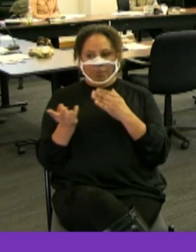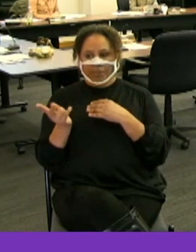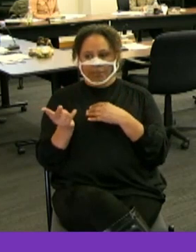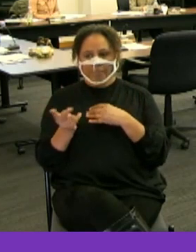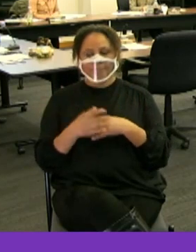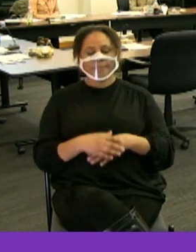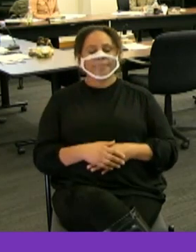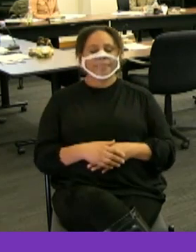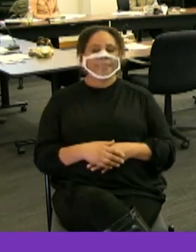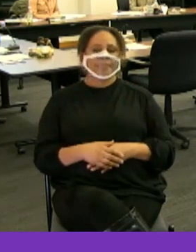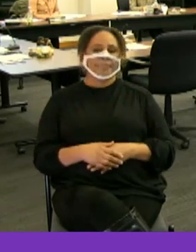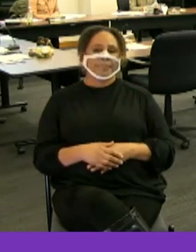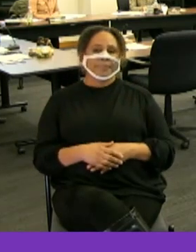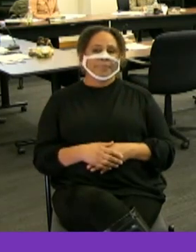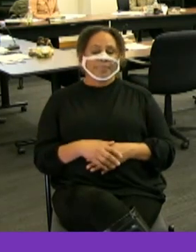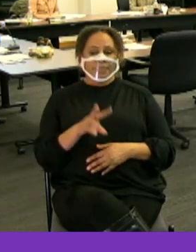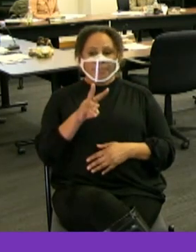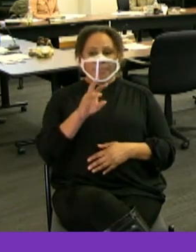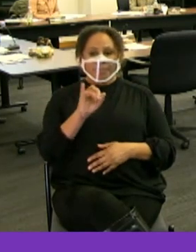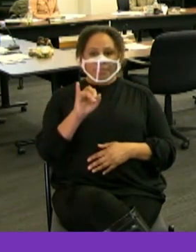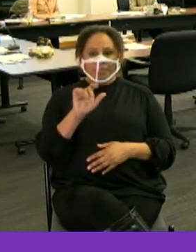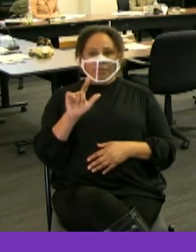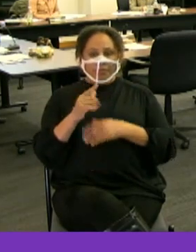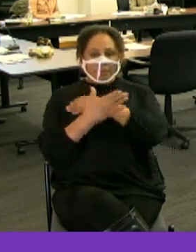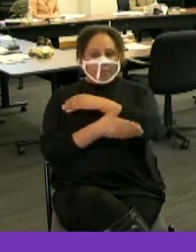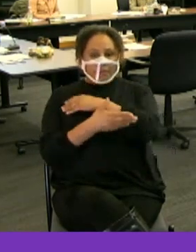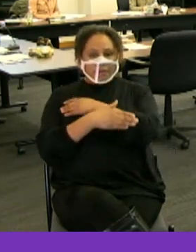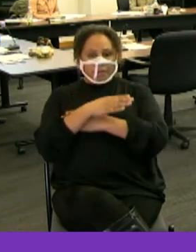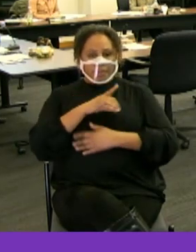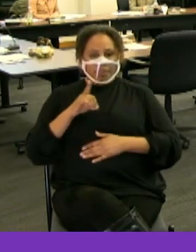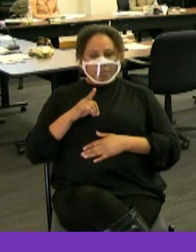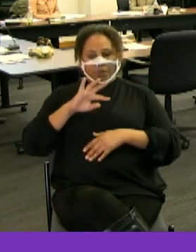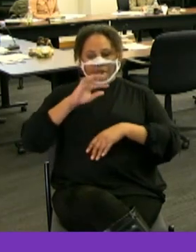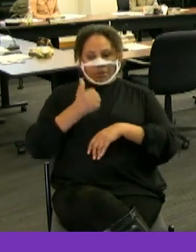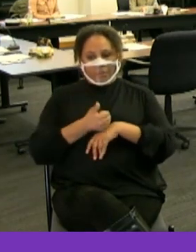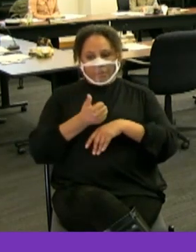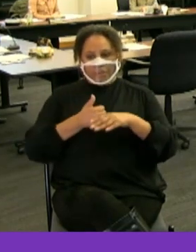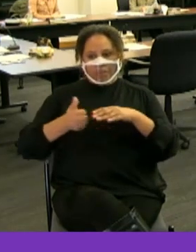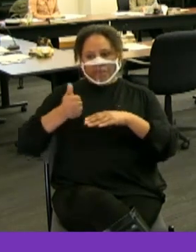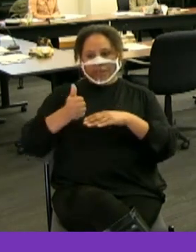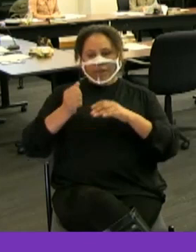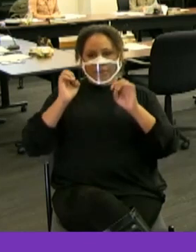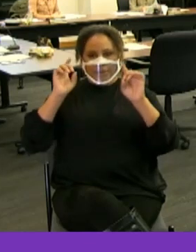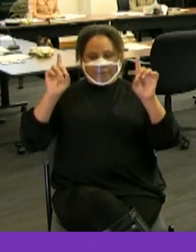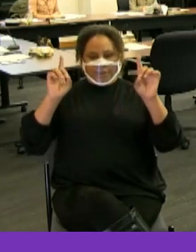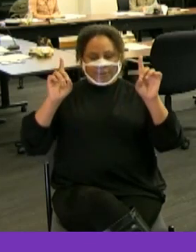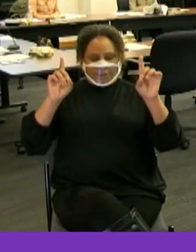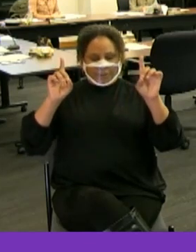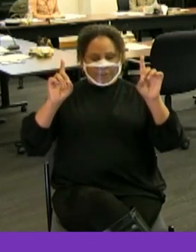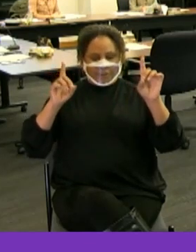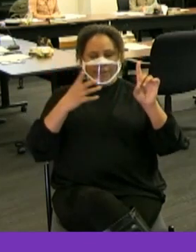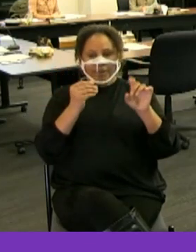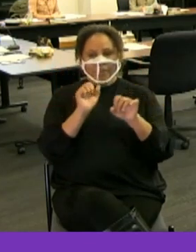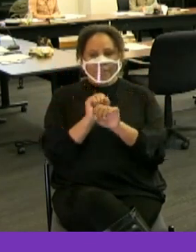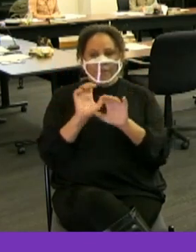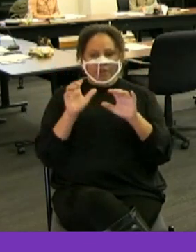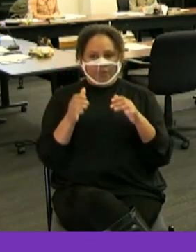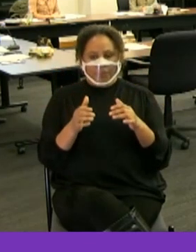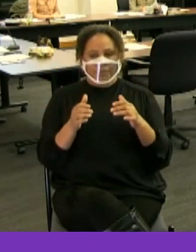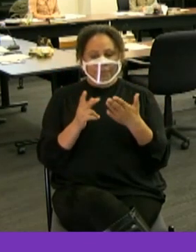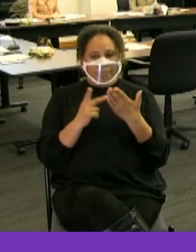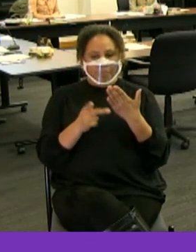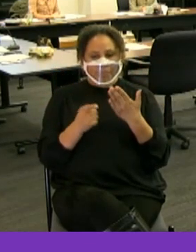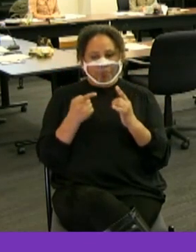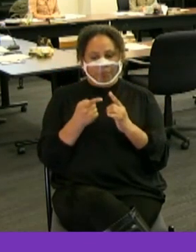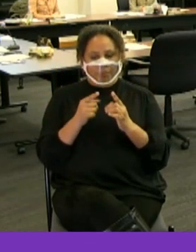them. The Will County Board hosted a higher education and workforce meeting with an emphasis on creating collaborative partnerships to